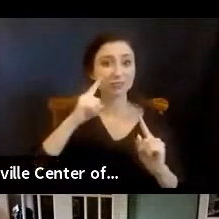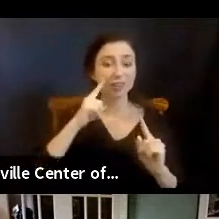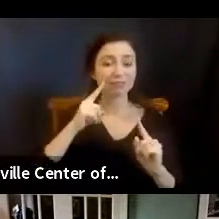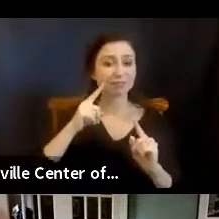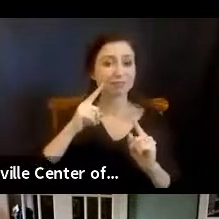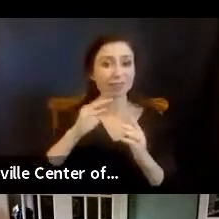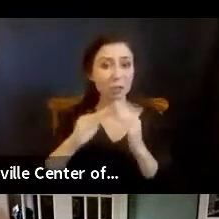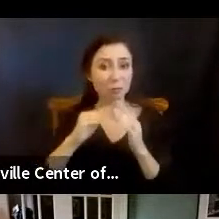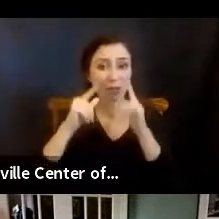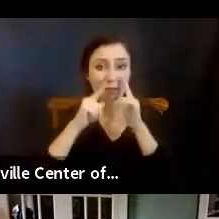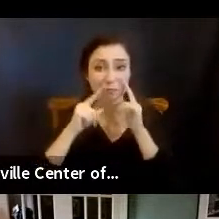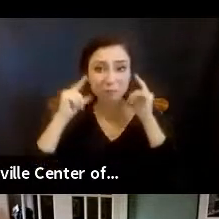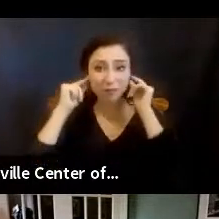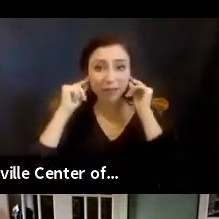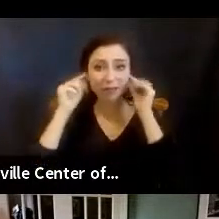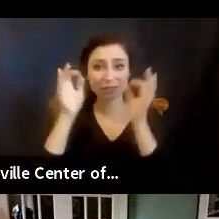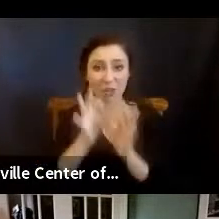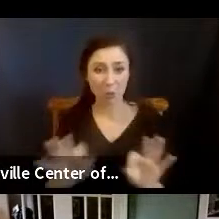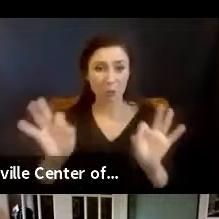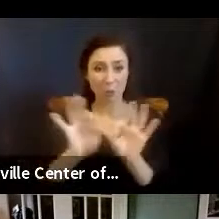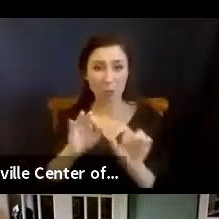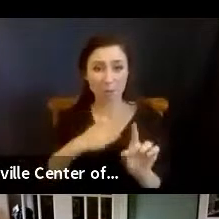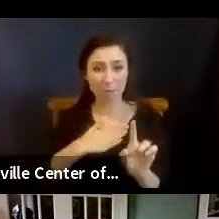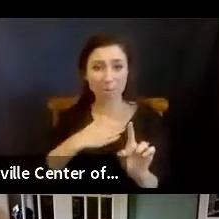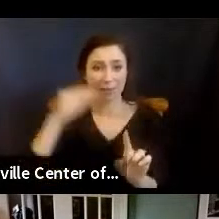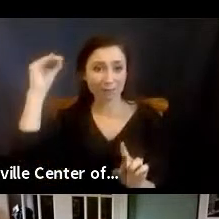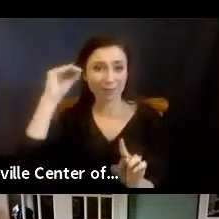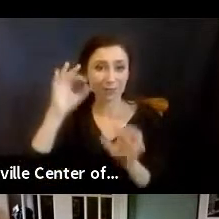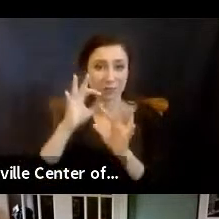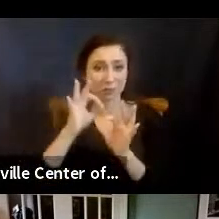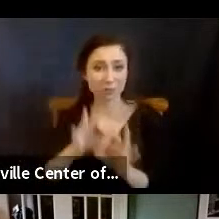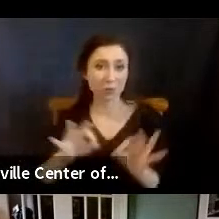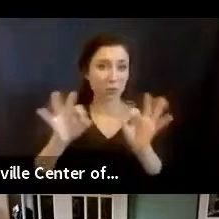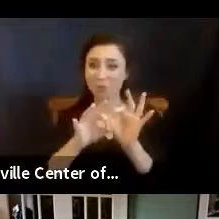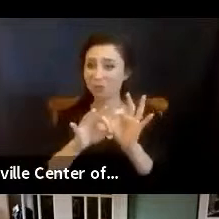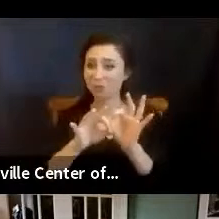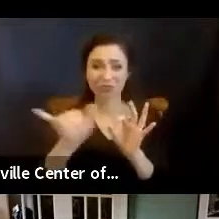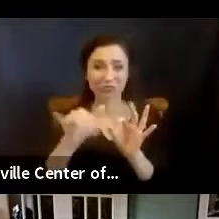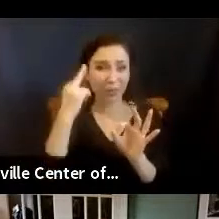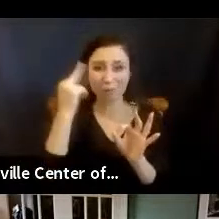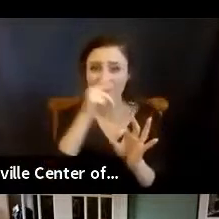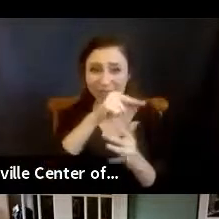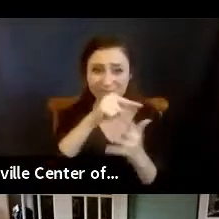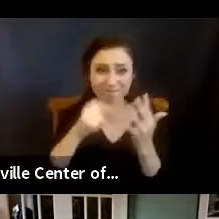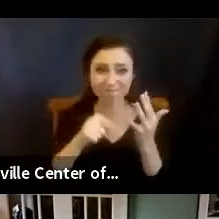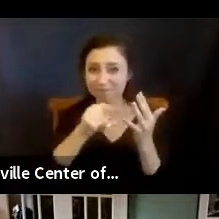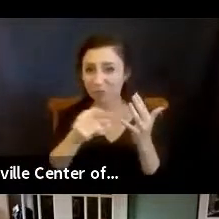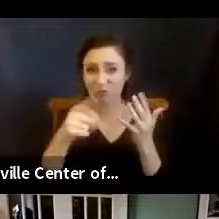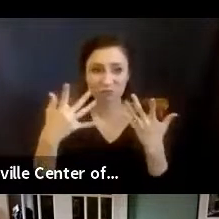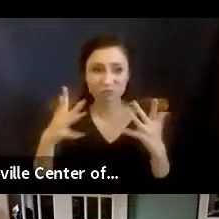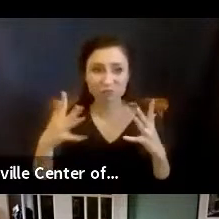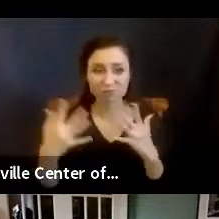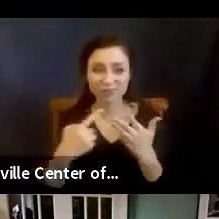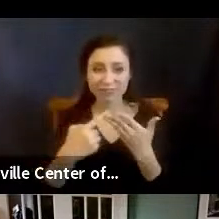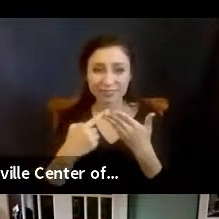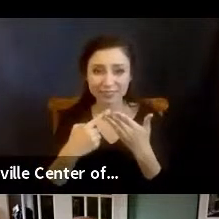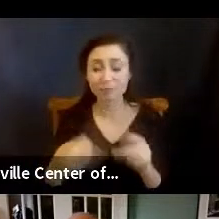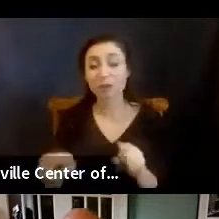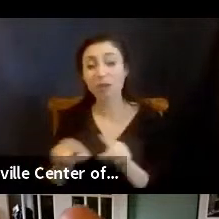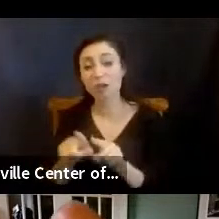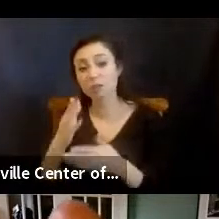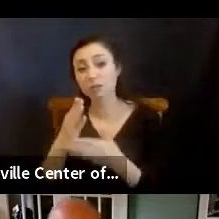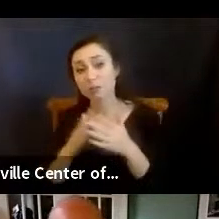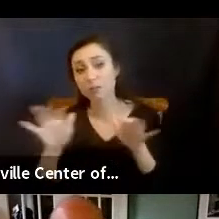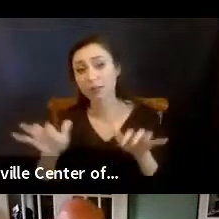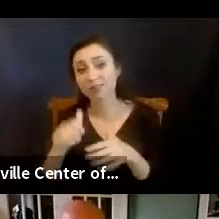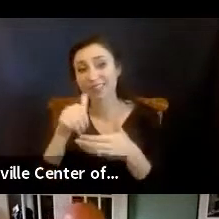very important to me for the reasons that have already been articulated, but it's also going to be some of that activity within